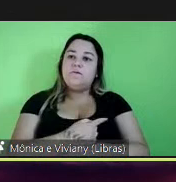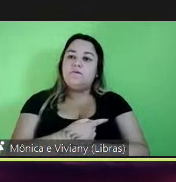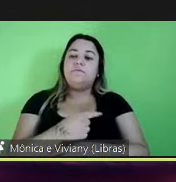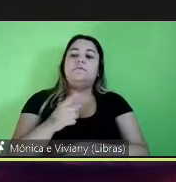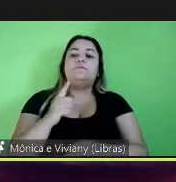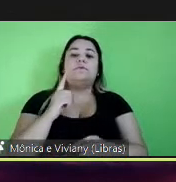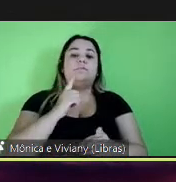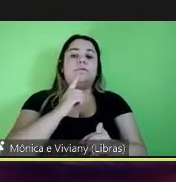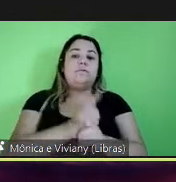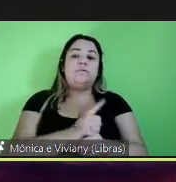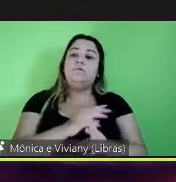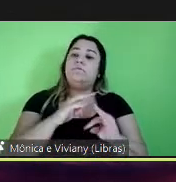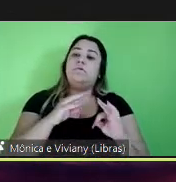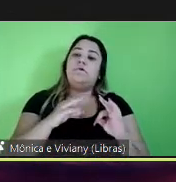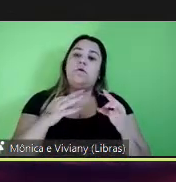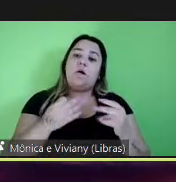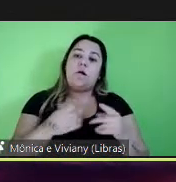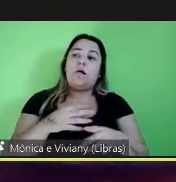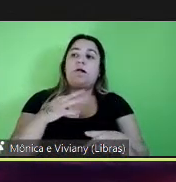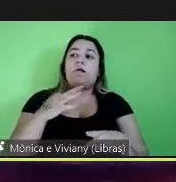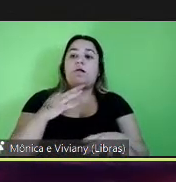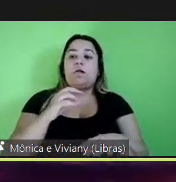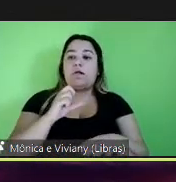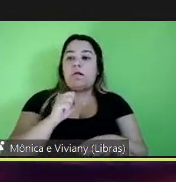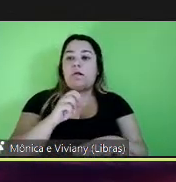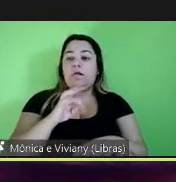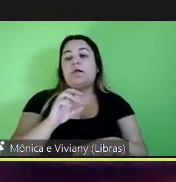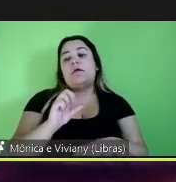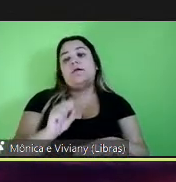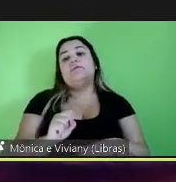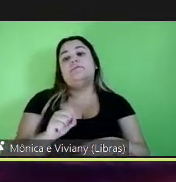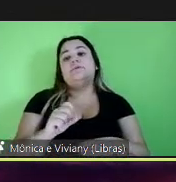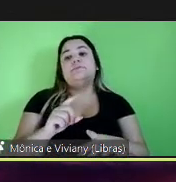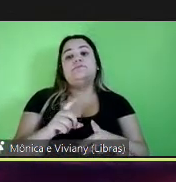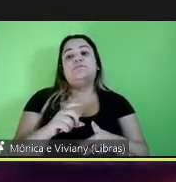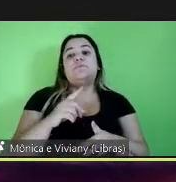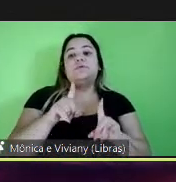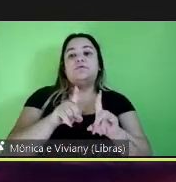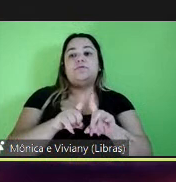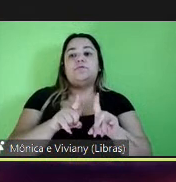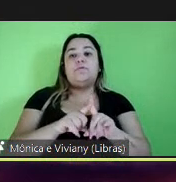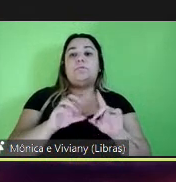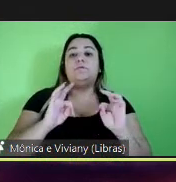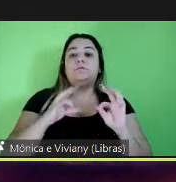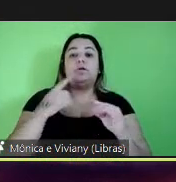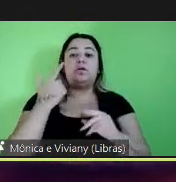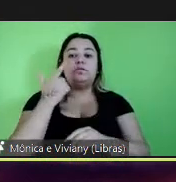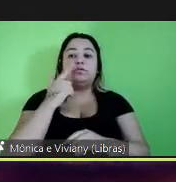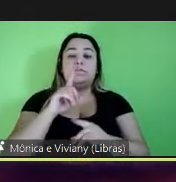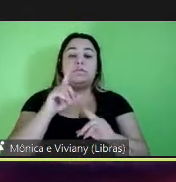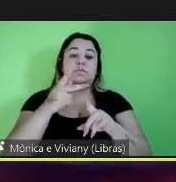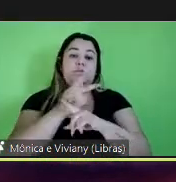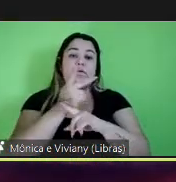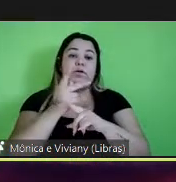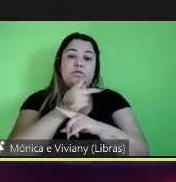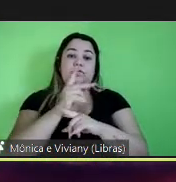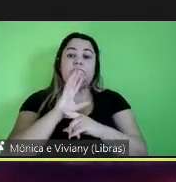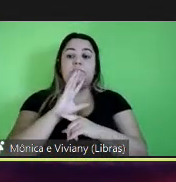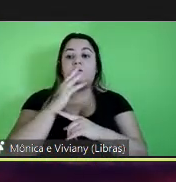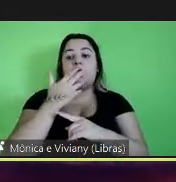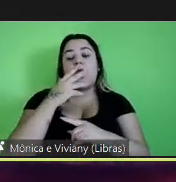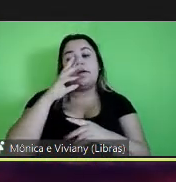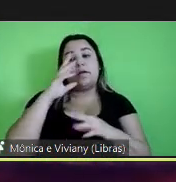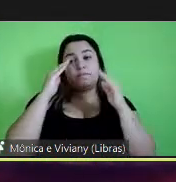macro complications and seeking sustainable solutions. As I say, I'm a nurse and I'm looking at